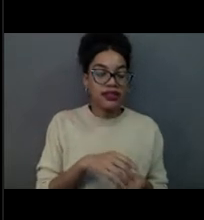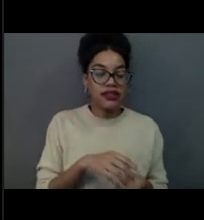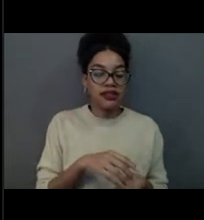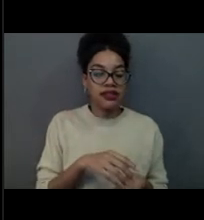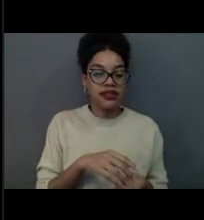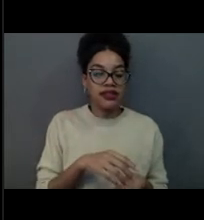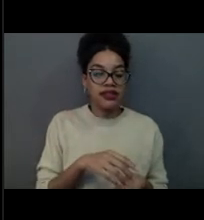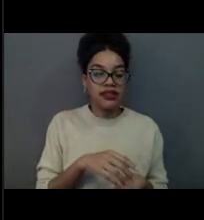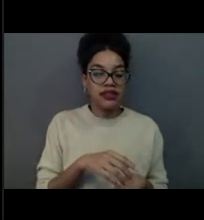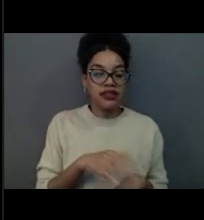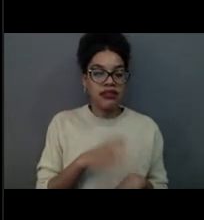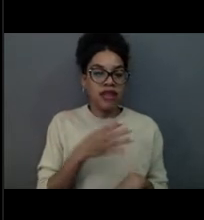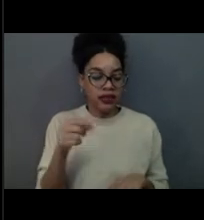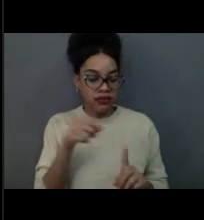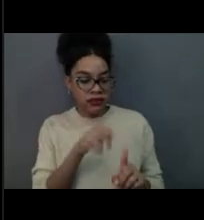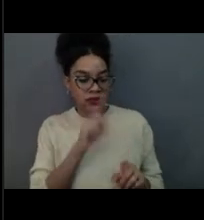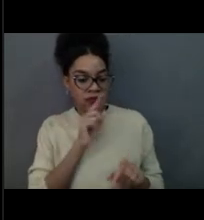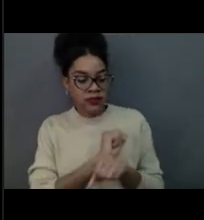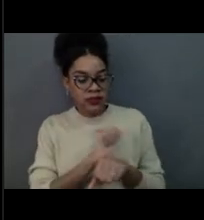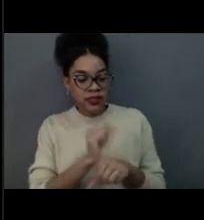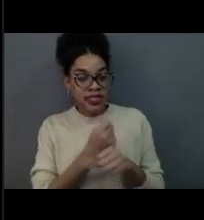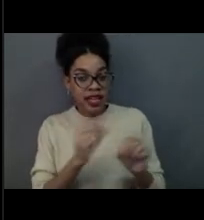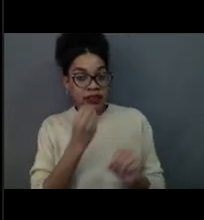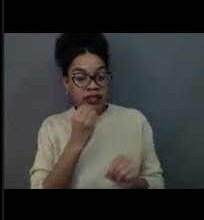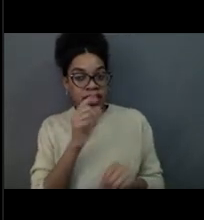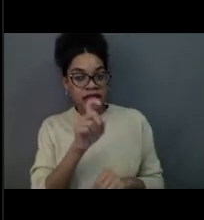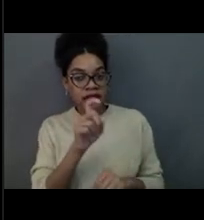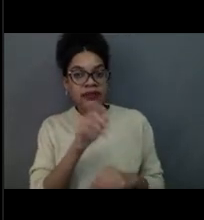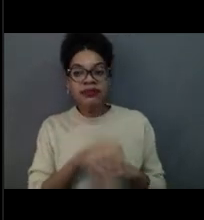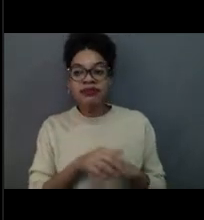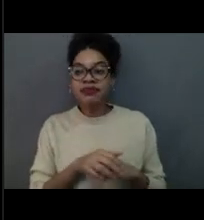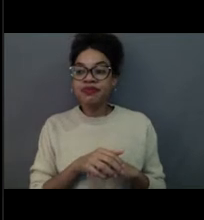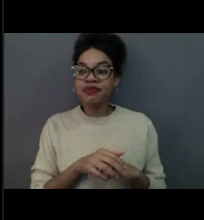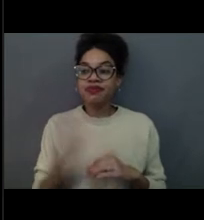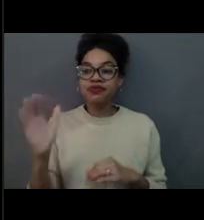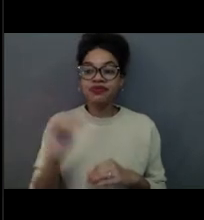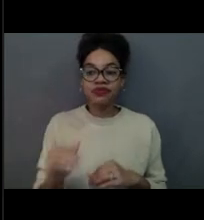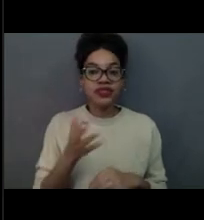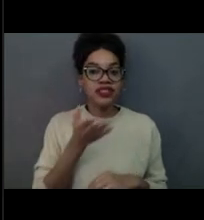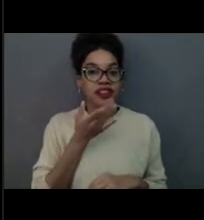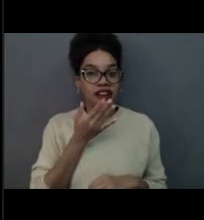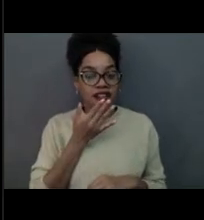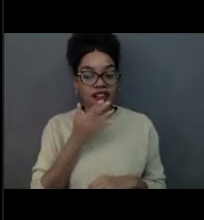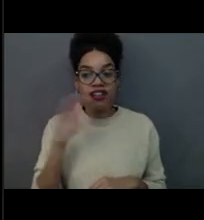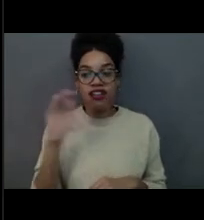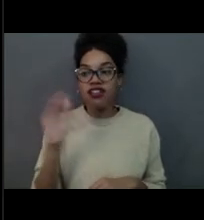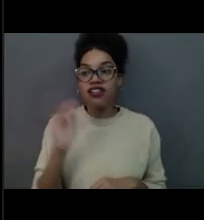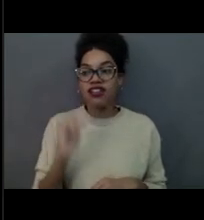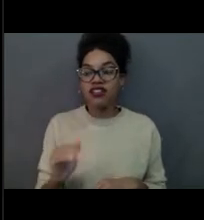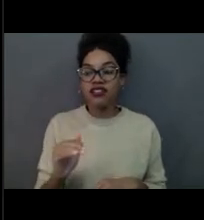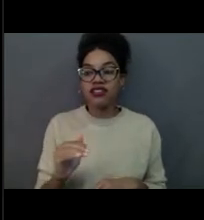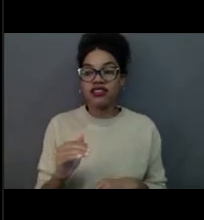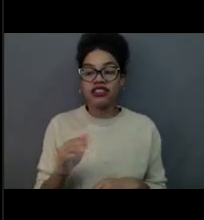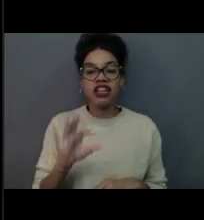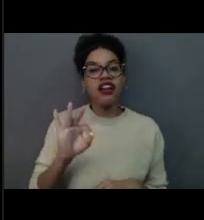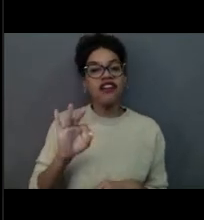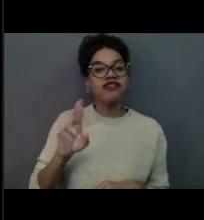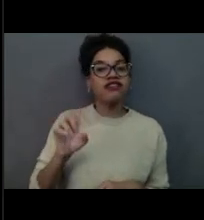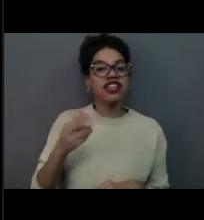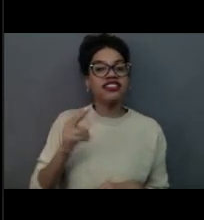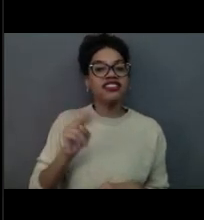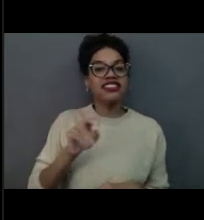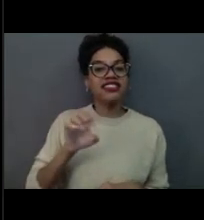it's dangerous or poisonous. Irene says color, as does Norma. Kate says freshness, and Janet